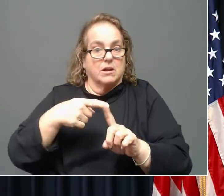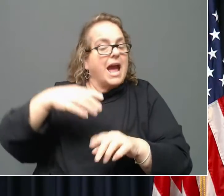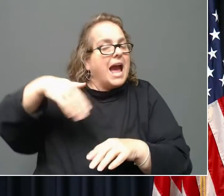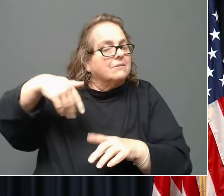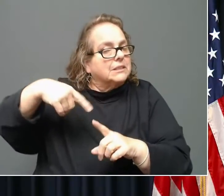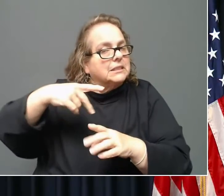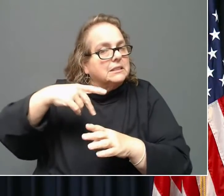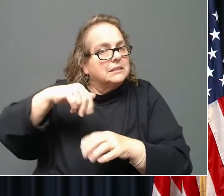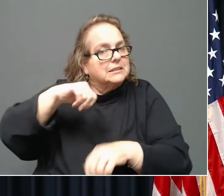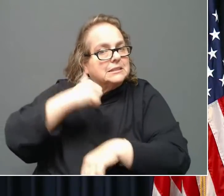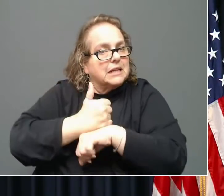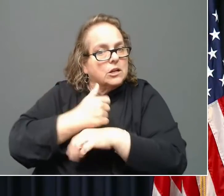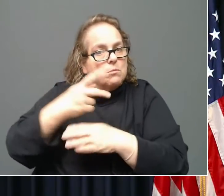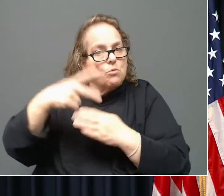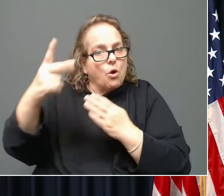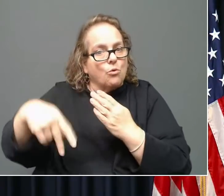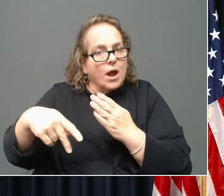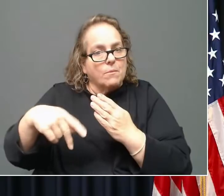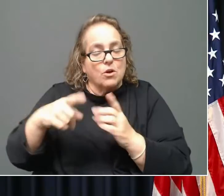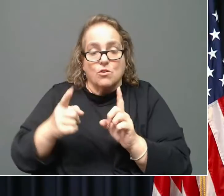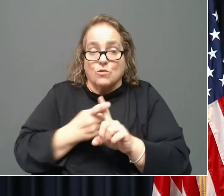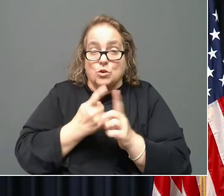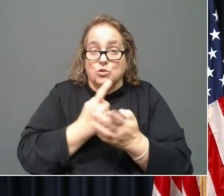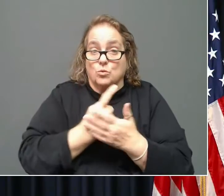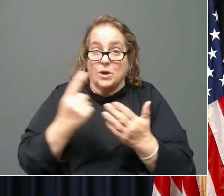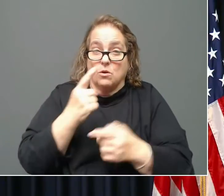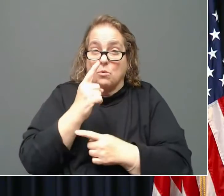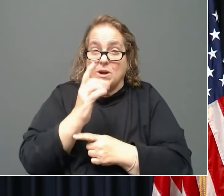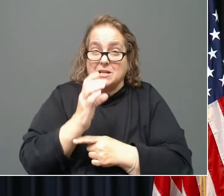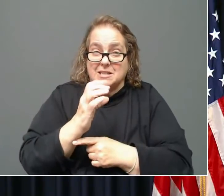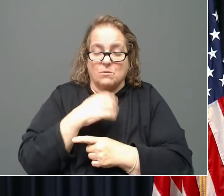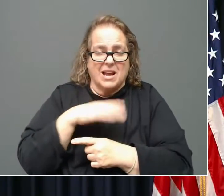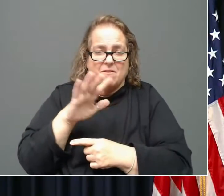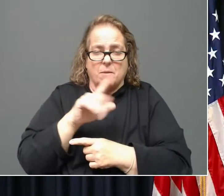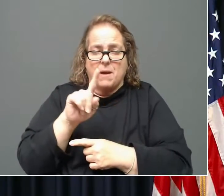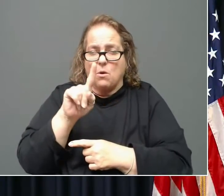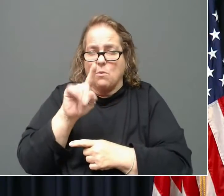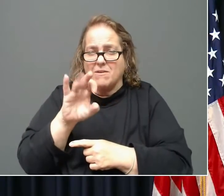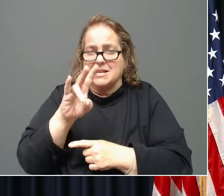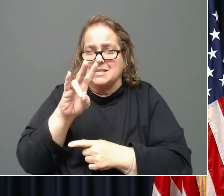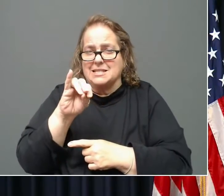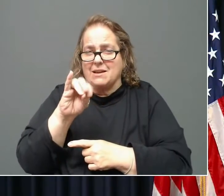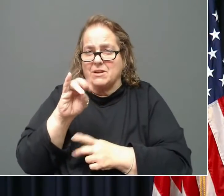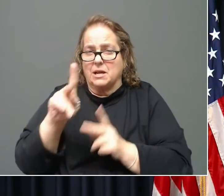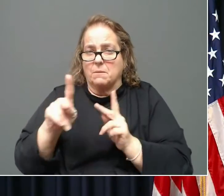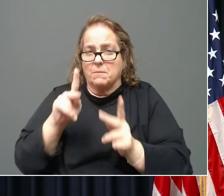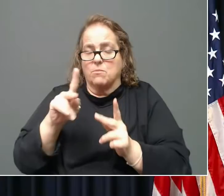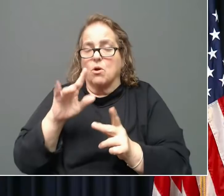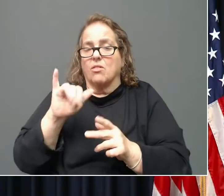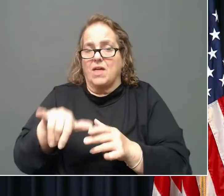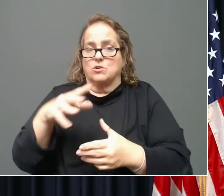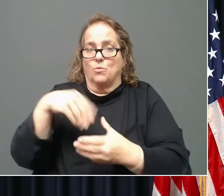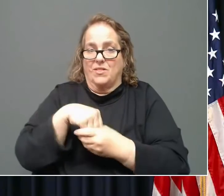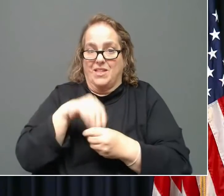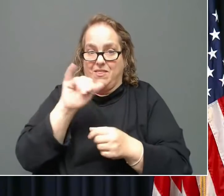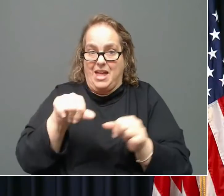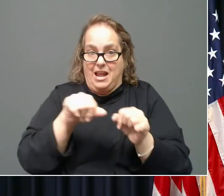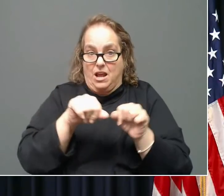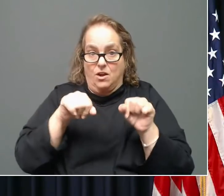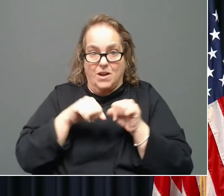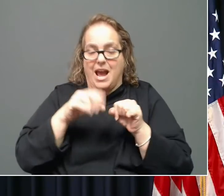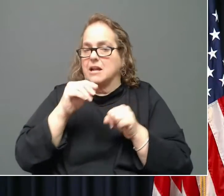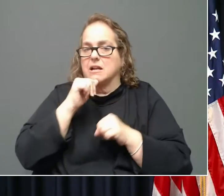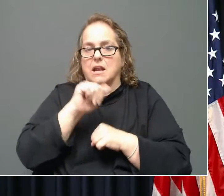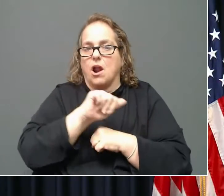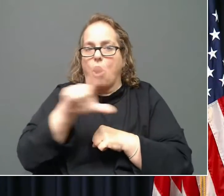the first week for 1C. If I remember right, we have about 170 individuals that fall into that, and they're not all in the same